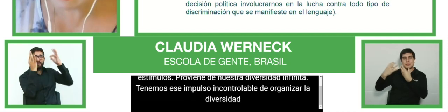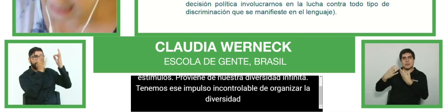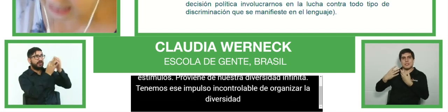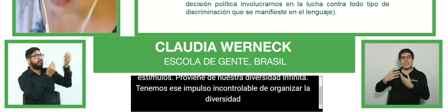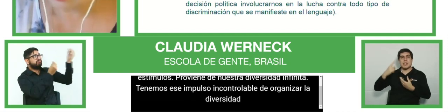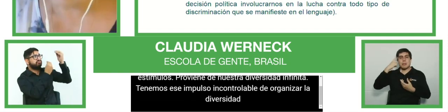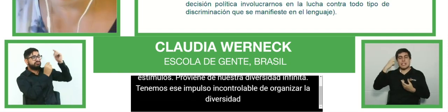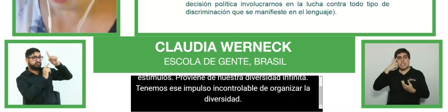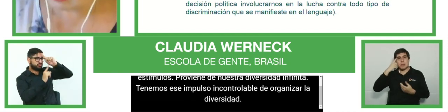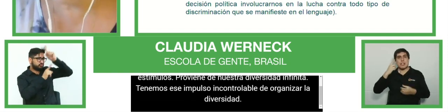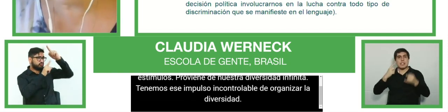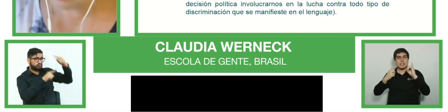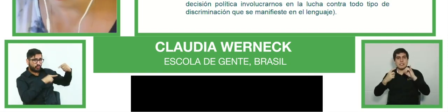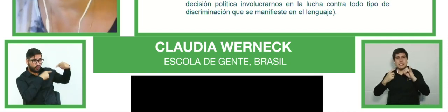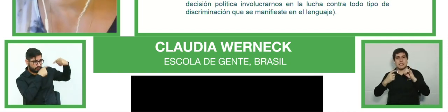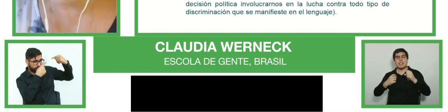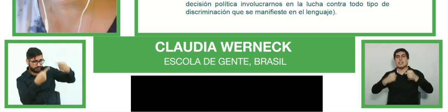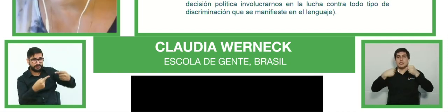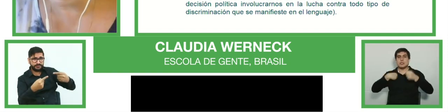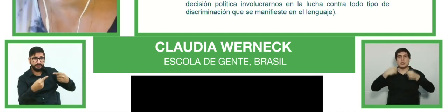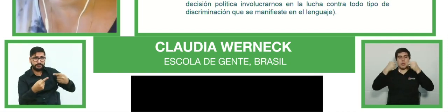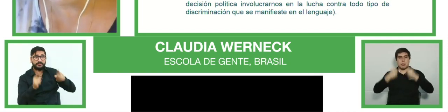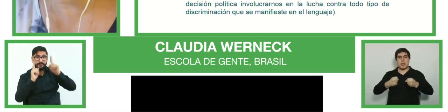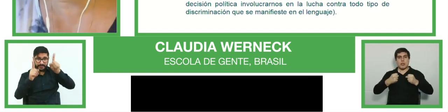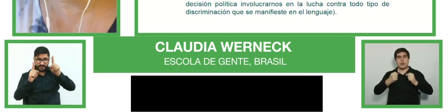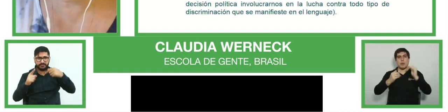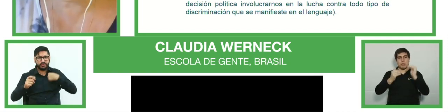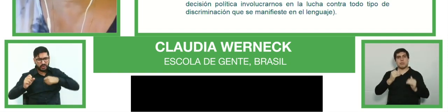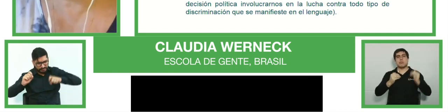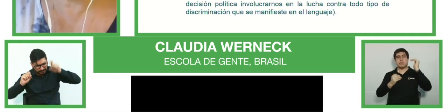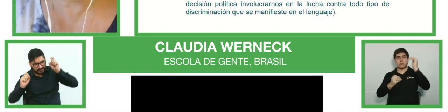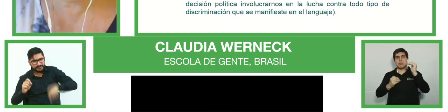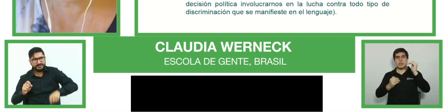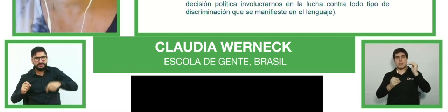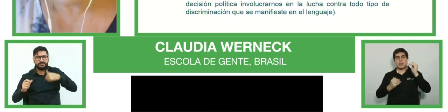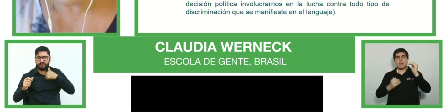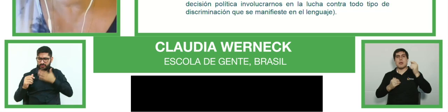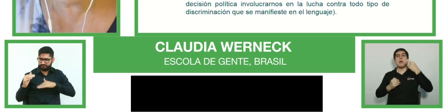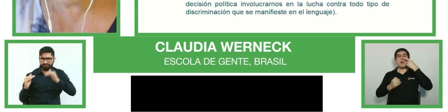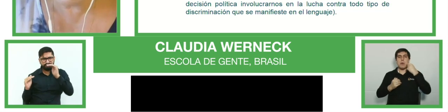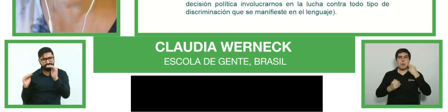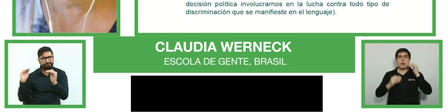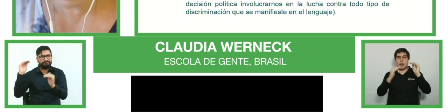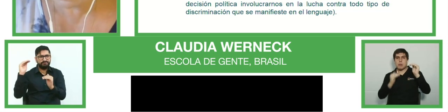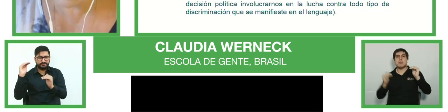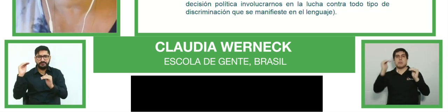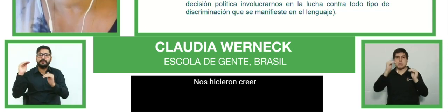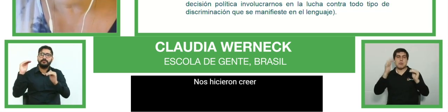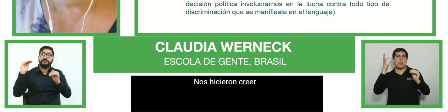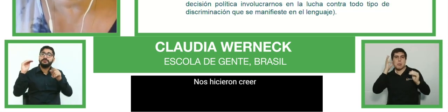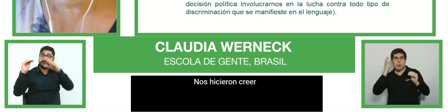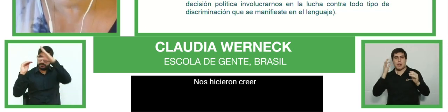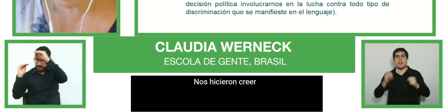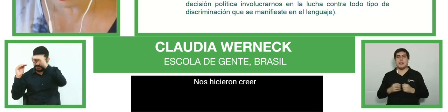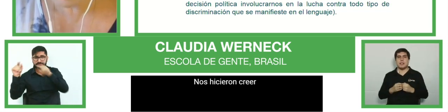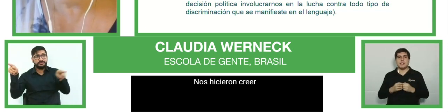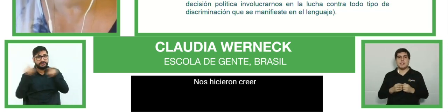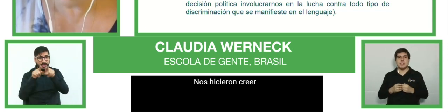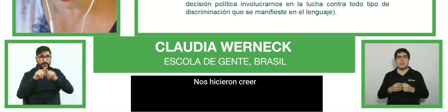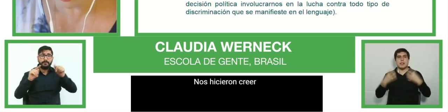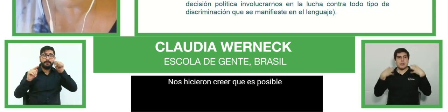to make a hierarchy of human conditions, assigning them distinct values, human